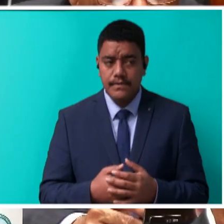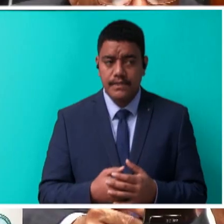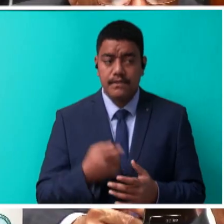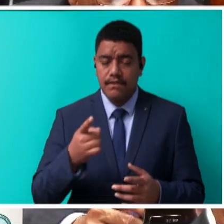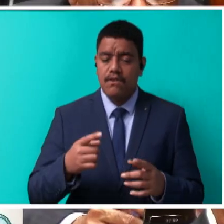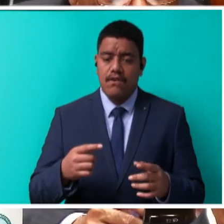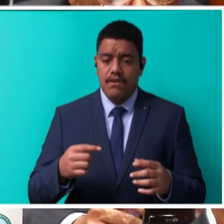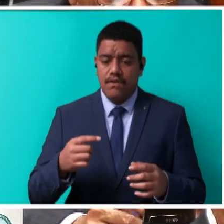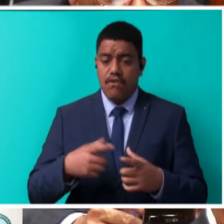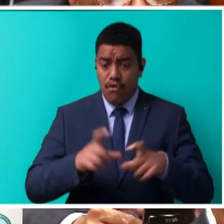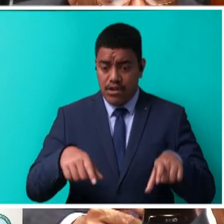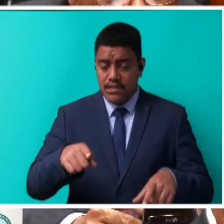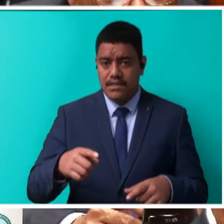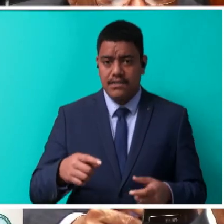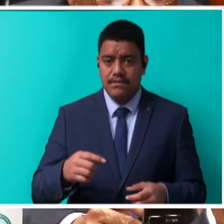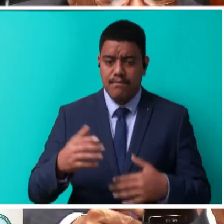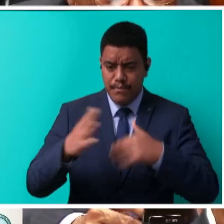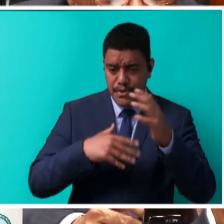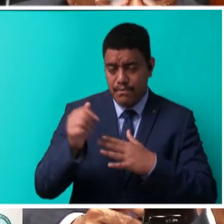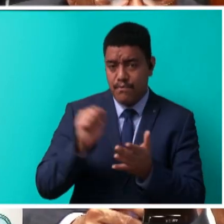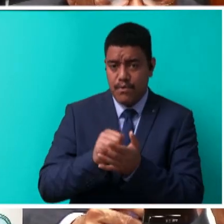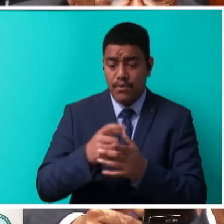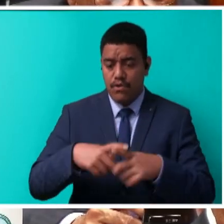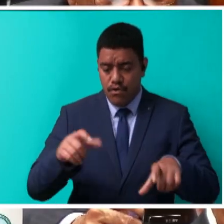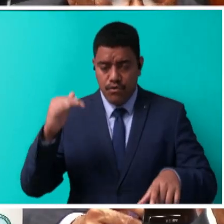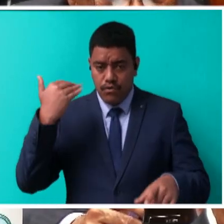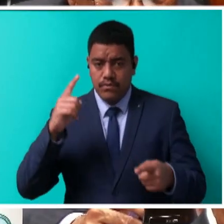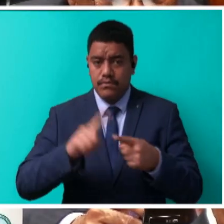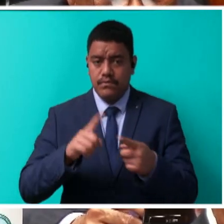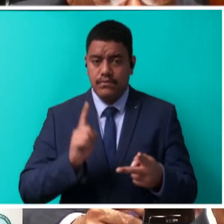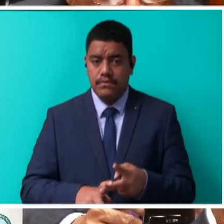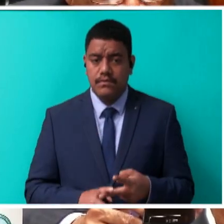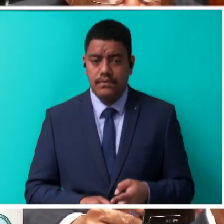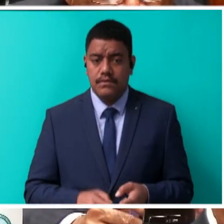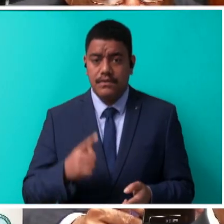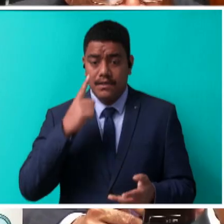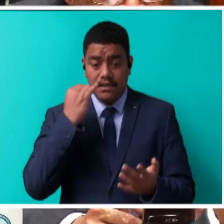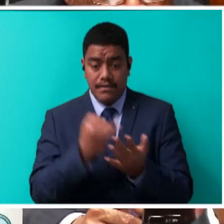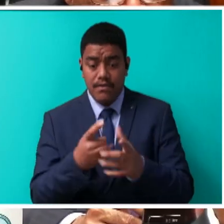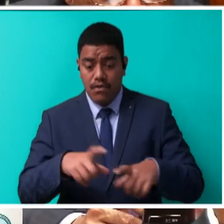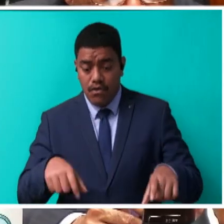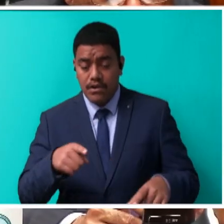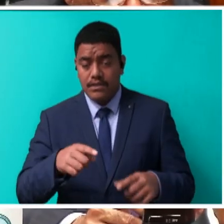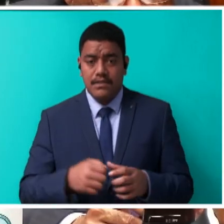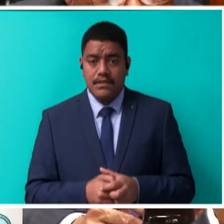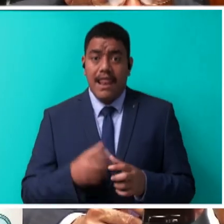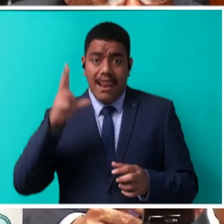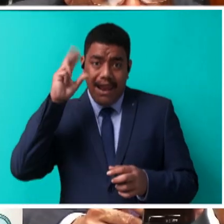fully furnished Court of Appeal and Supreme Court courtrooms, a dedicated Court of Appeal and Supreme Court